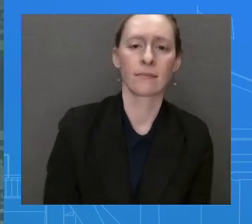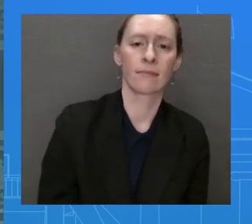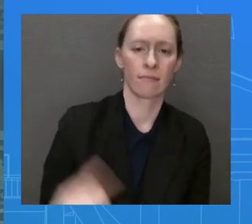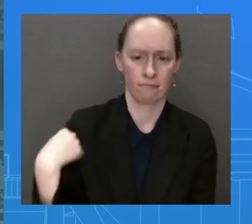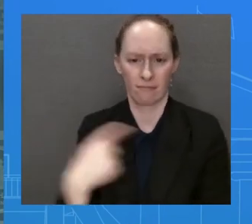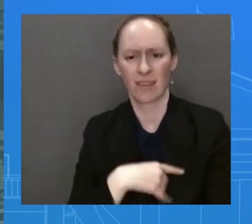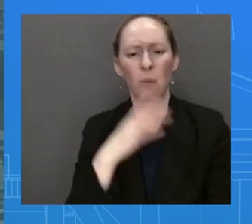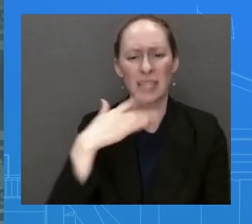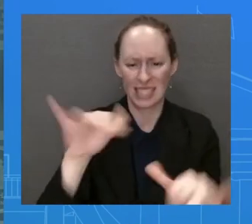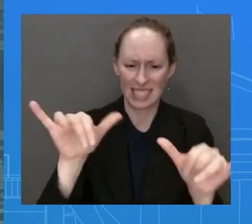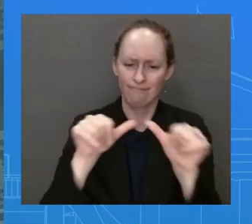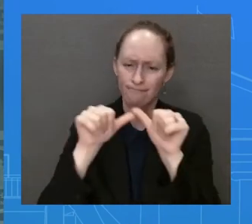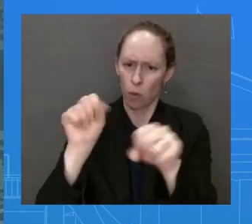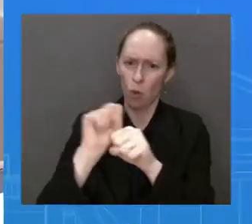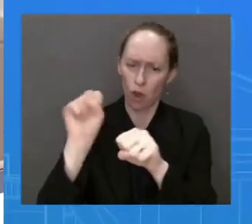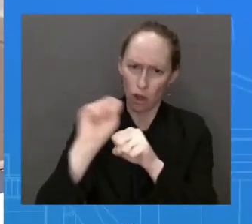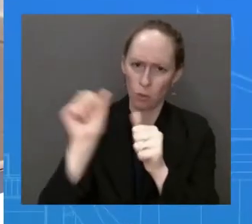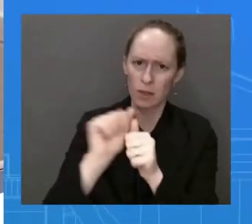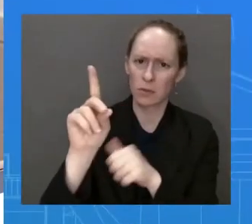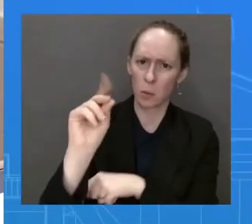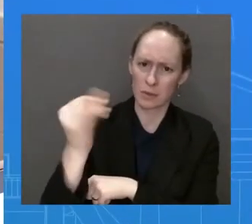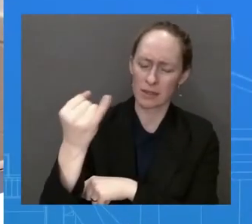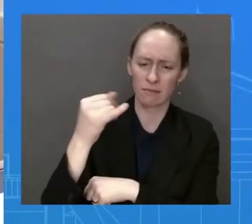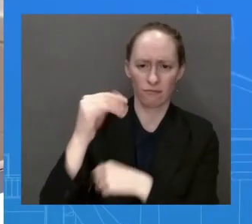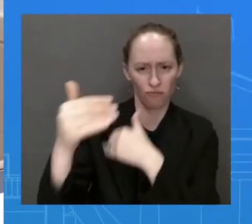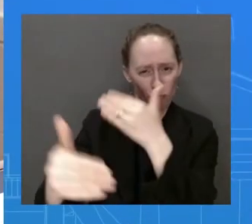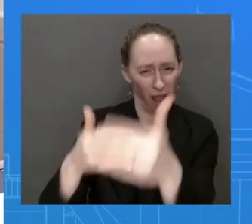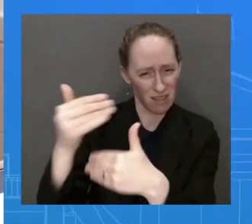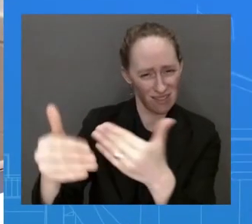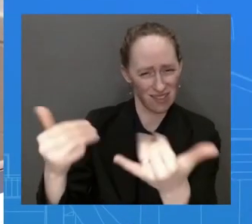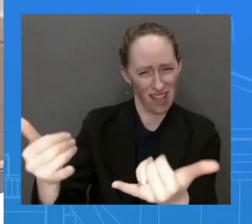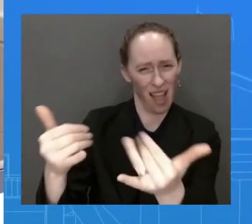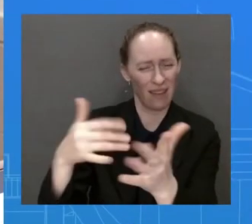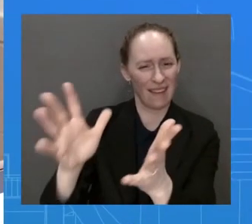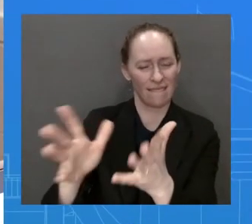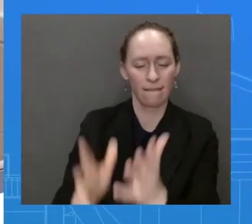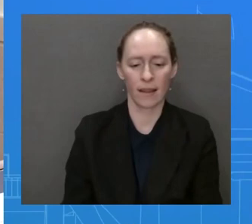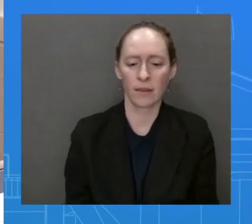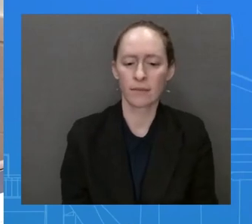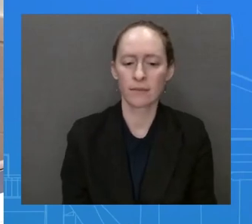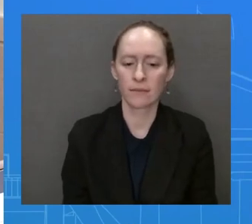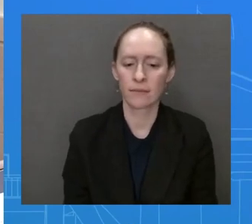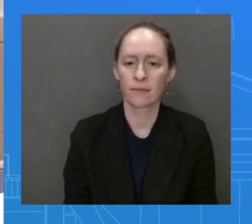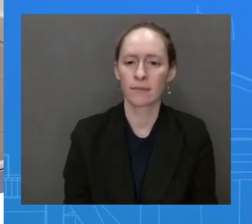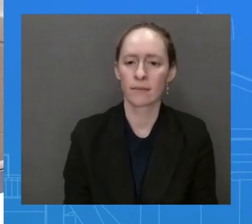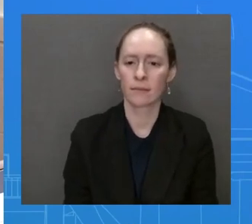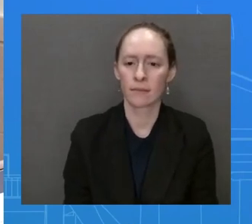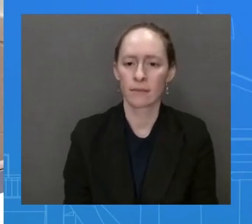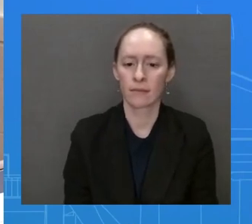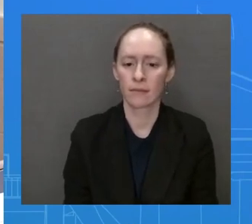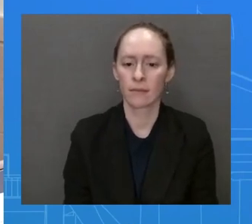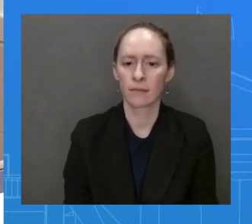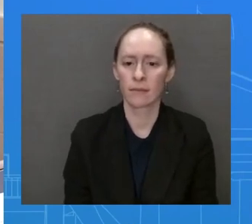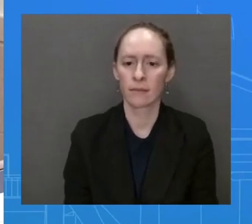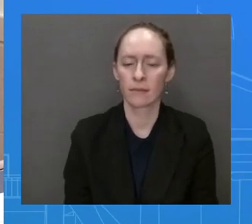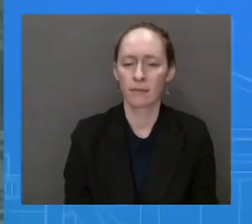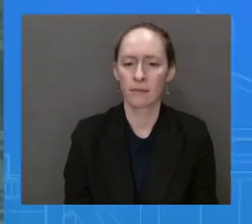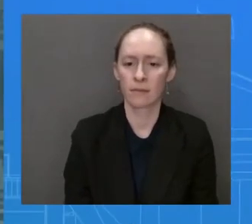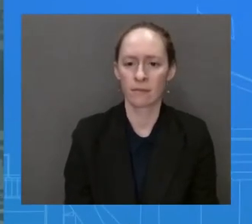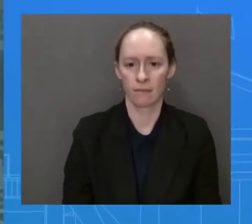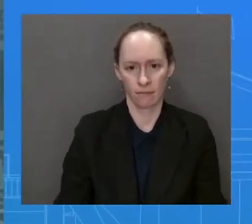that process, and that's what we're going to do. The president has said he hopes to speak about this soon. When can people expect to hear from him?